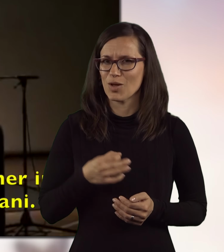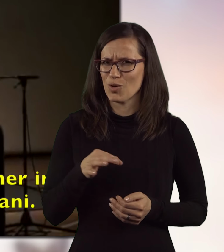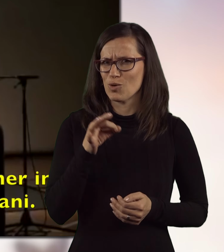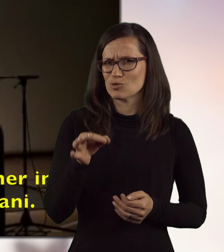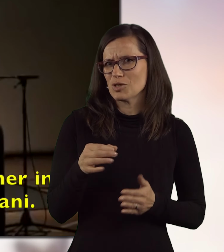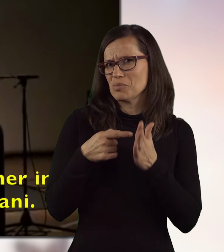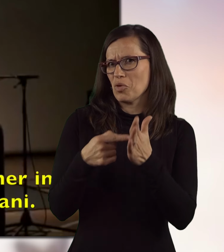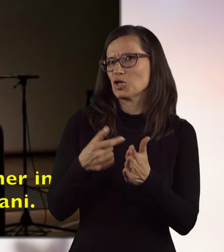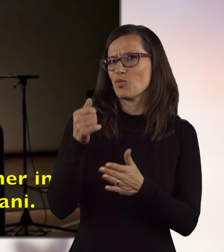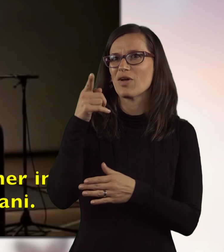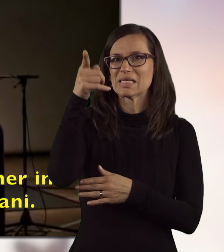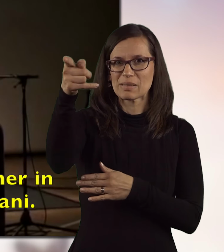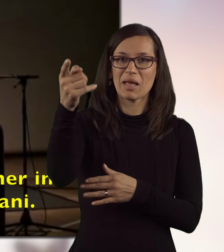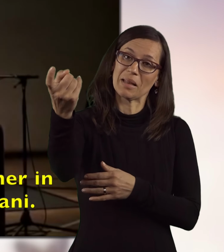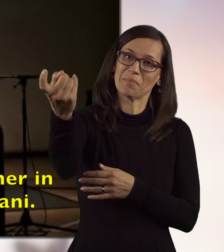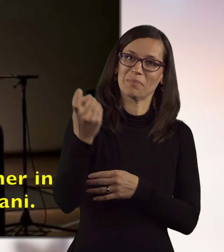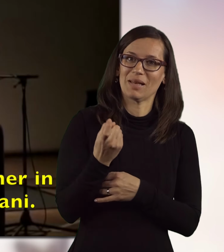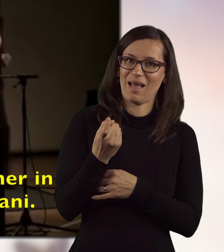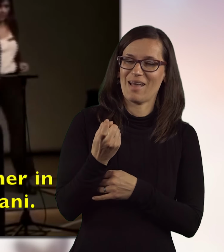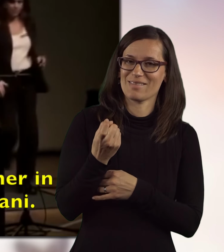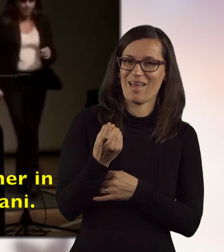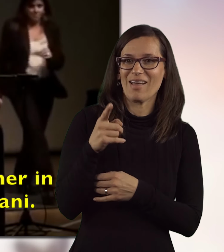Sometimes we point over there and they come from over there.